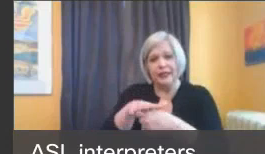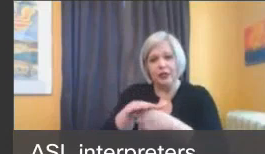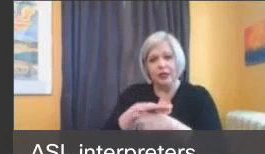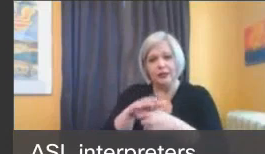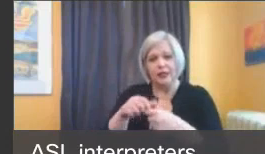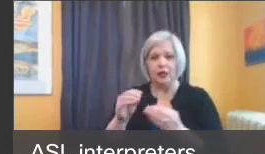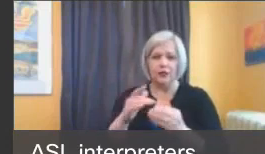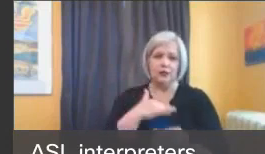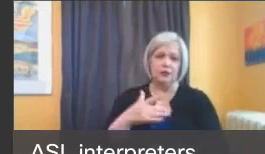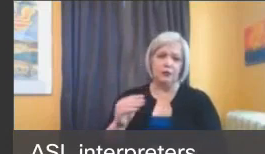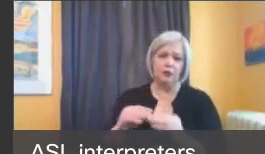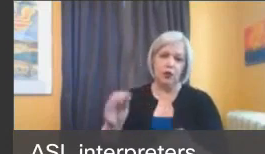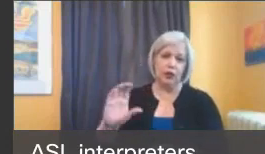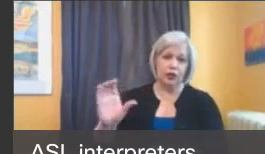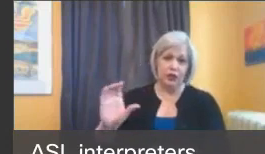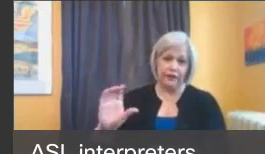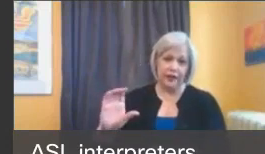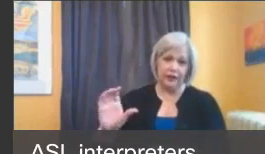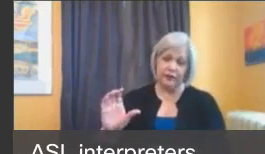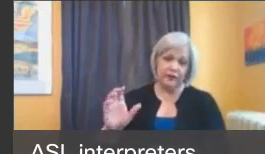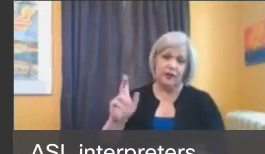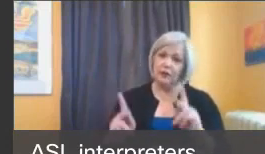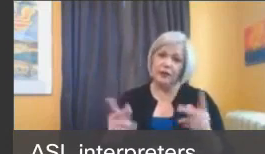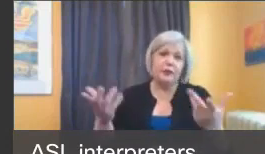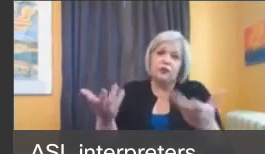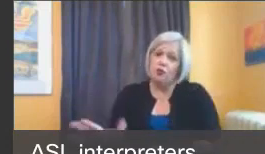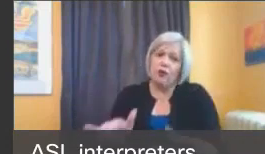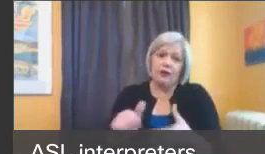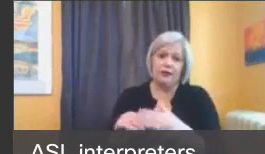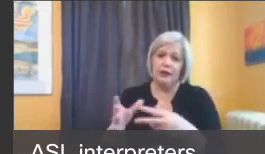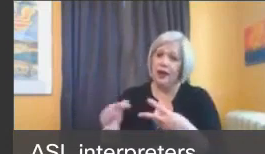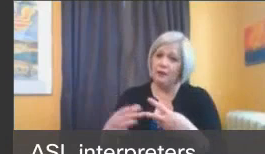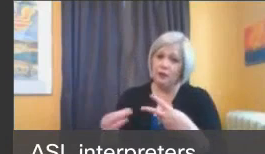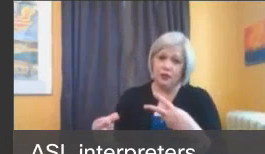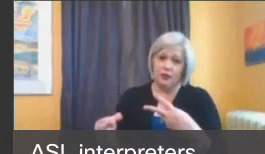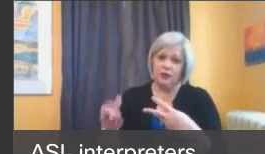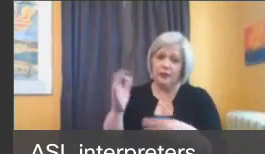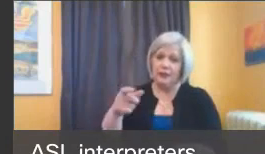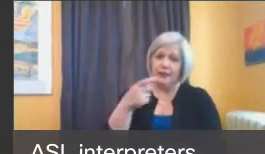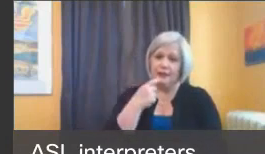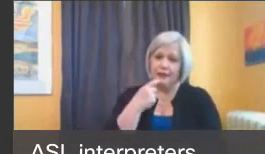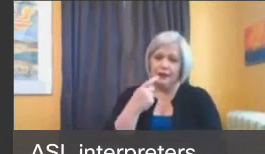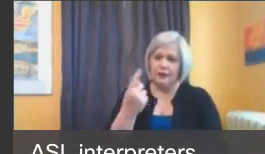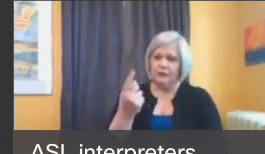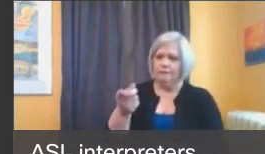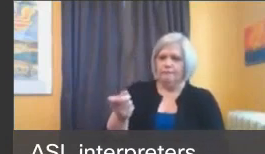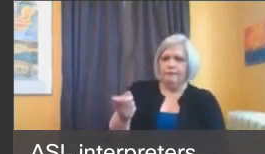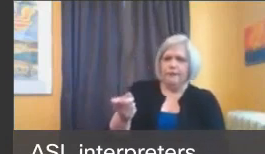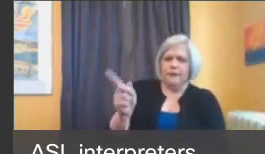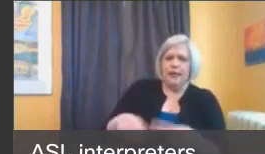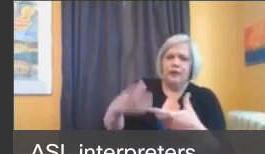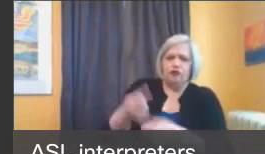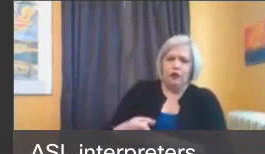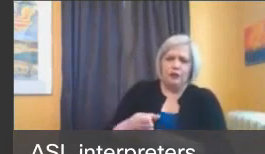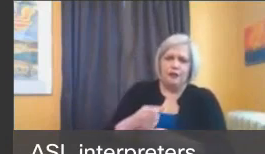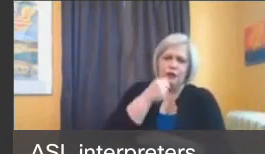conservative areas of Florida, the people don't want that option there because they've been told that there's something wrong with drop boxes, there's something wrong with vote by